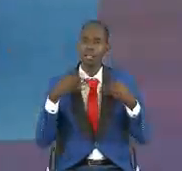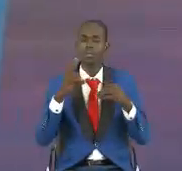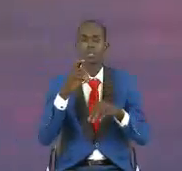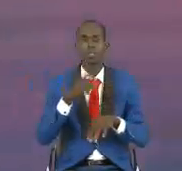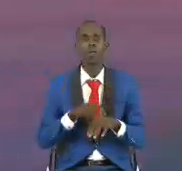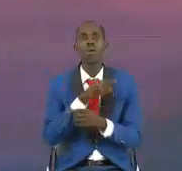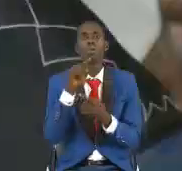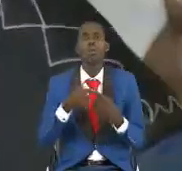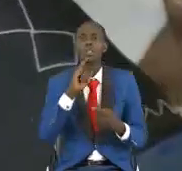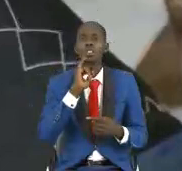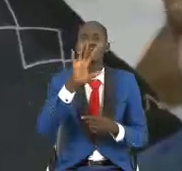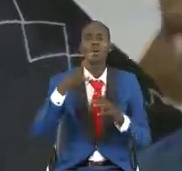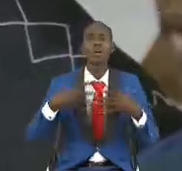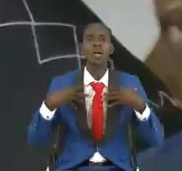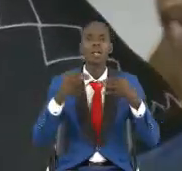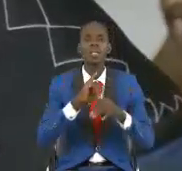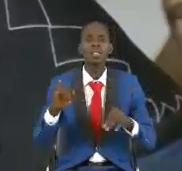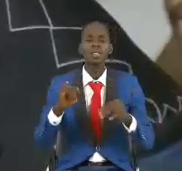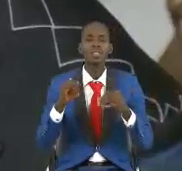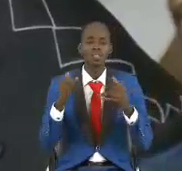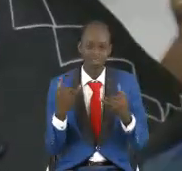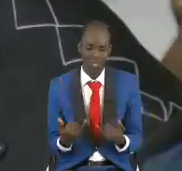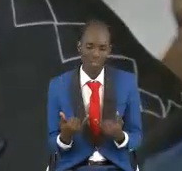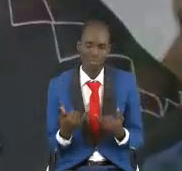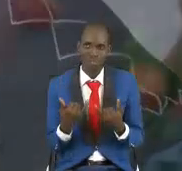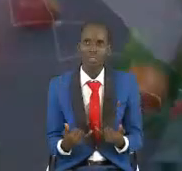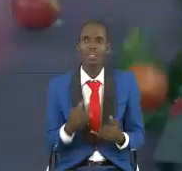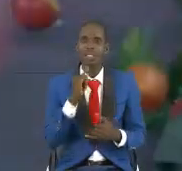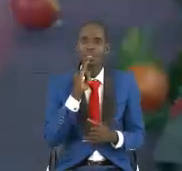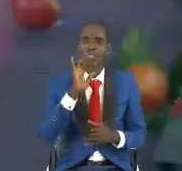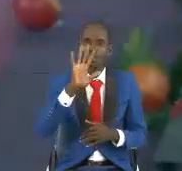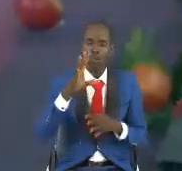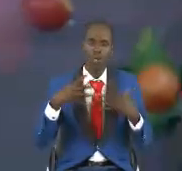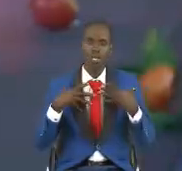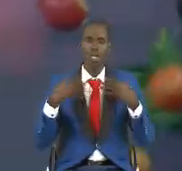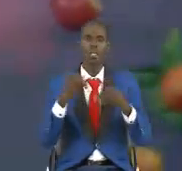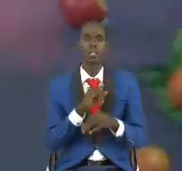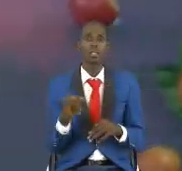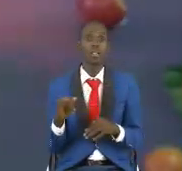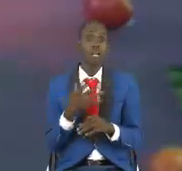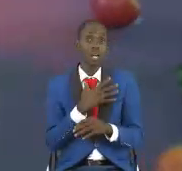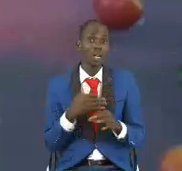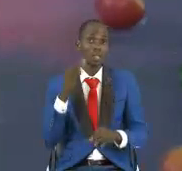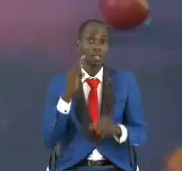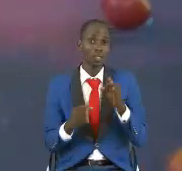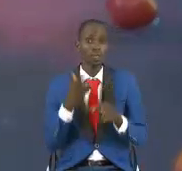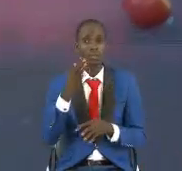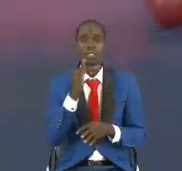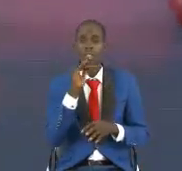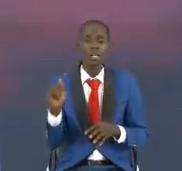your healing? Now. Now is your healing. And if there's anything in your